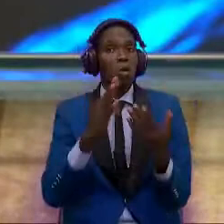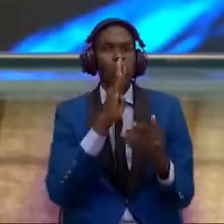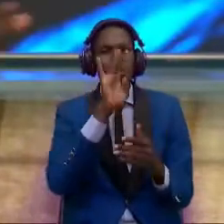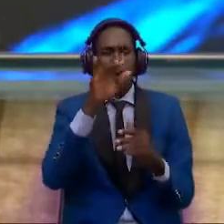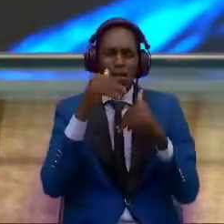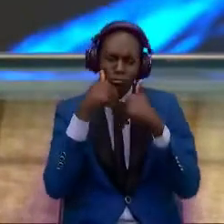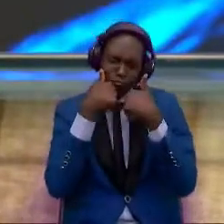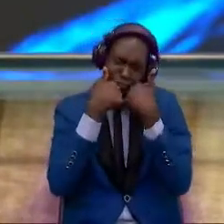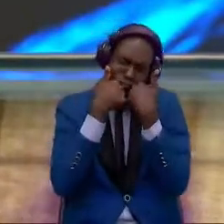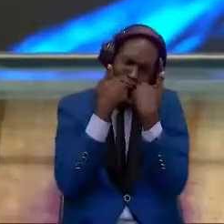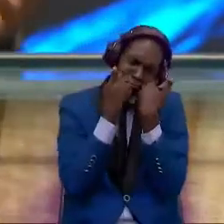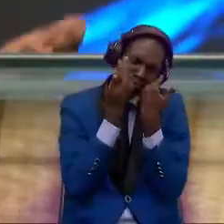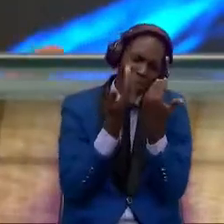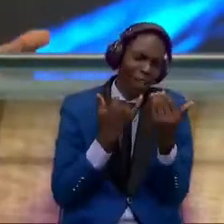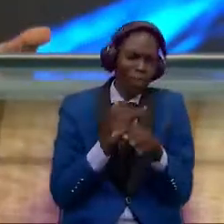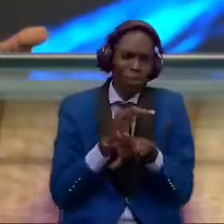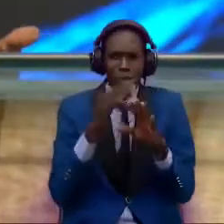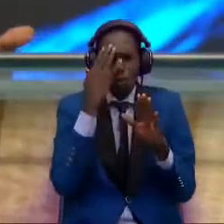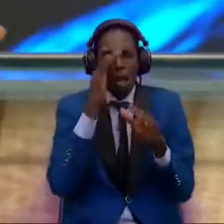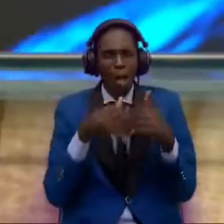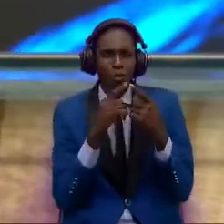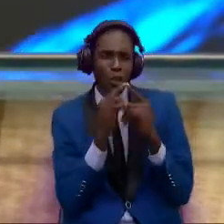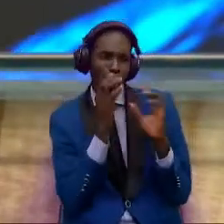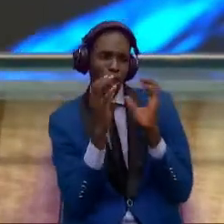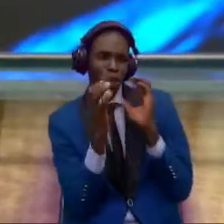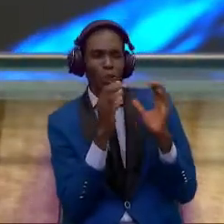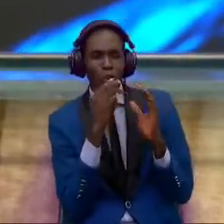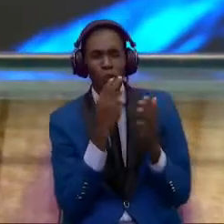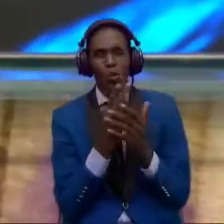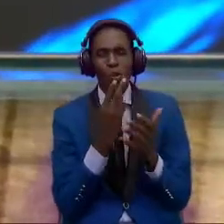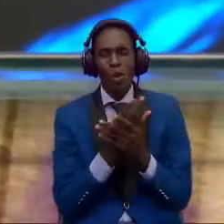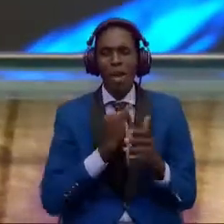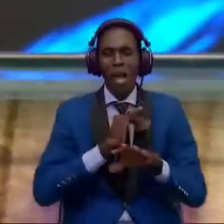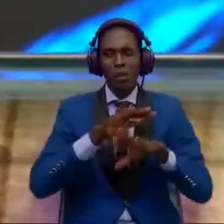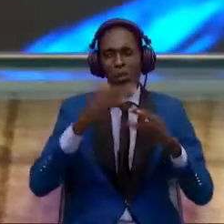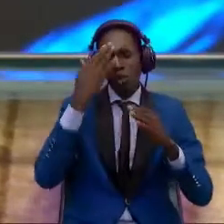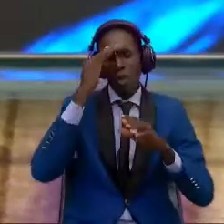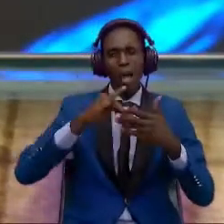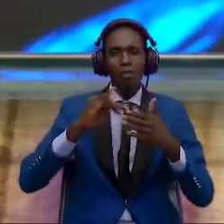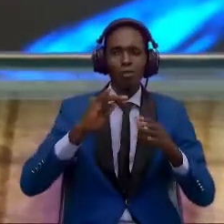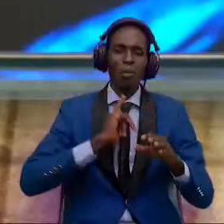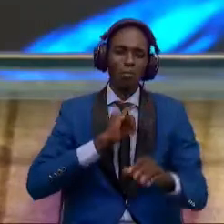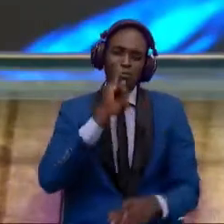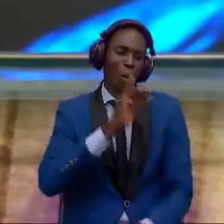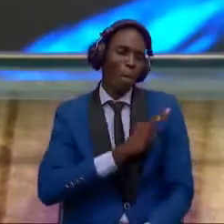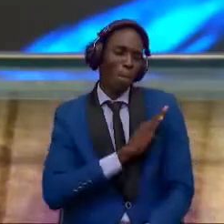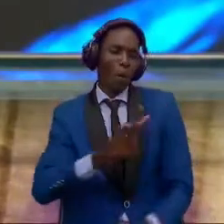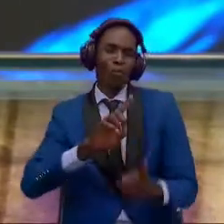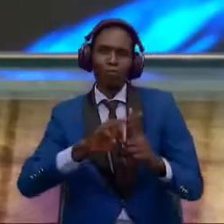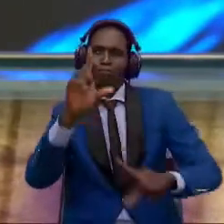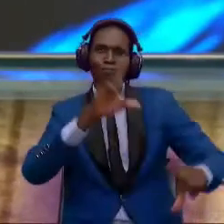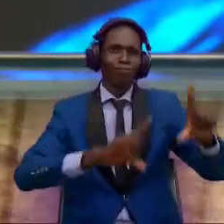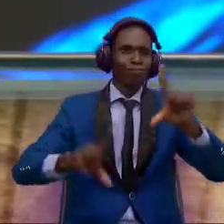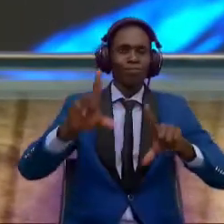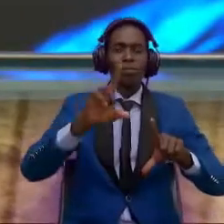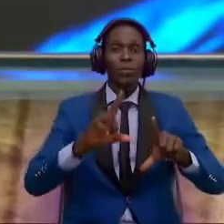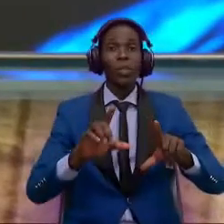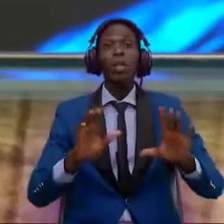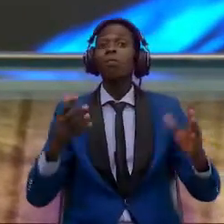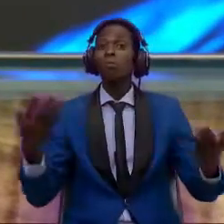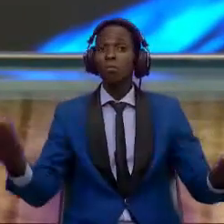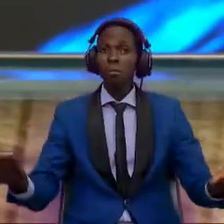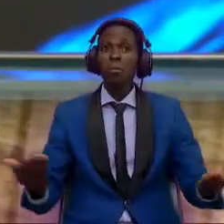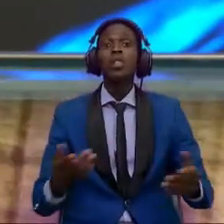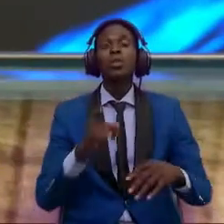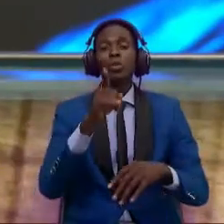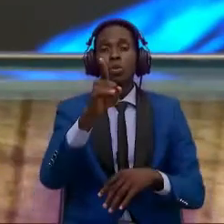timid, you didn't know how to share the gospel before now, it's in your hand. It just taking like that a publicity